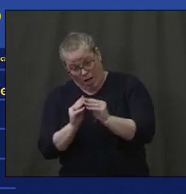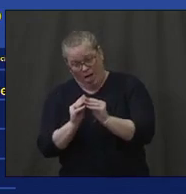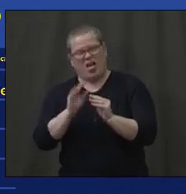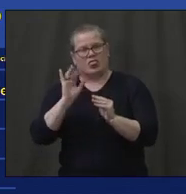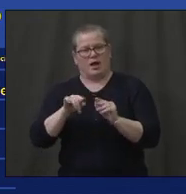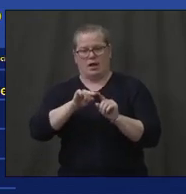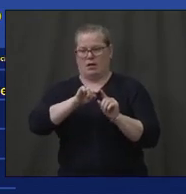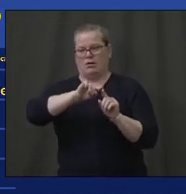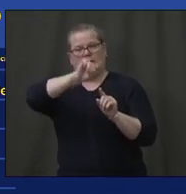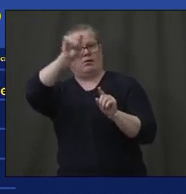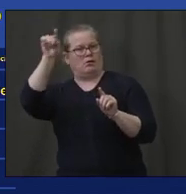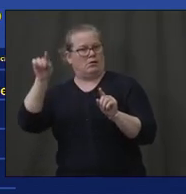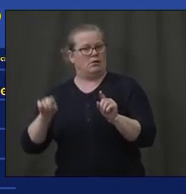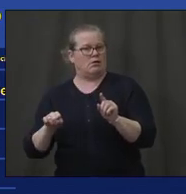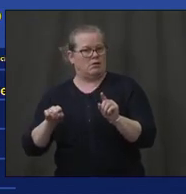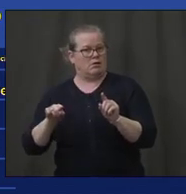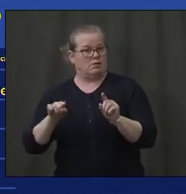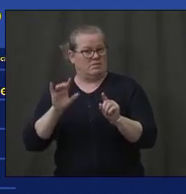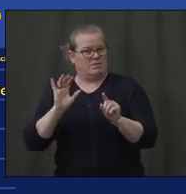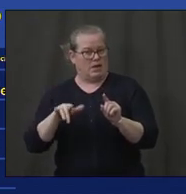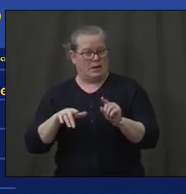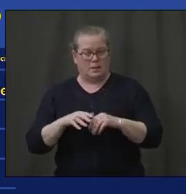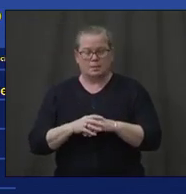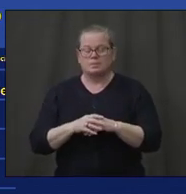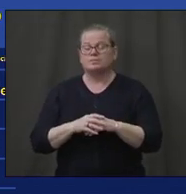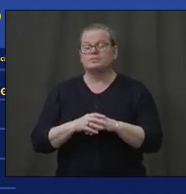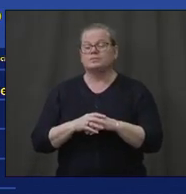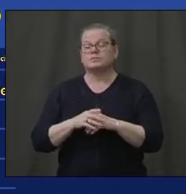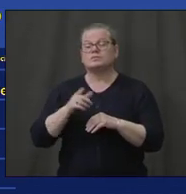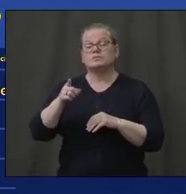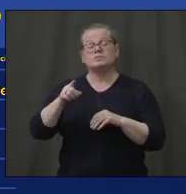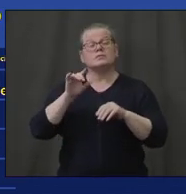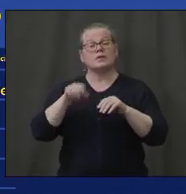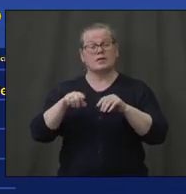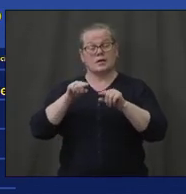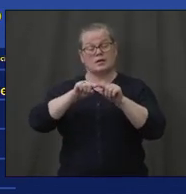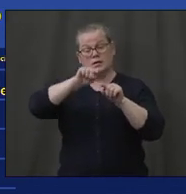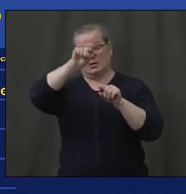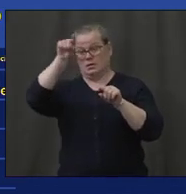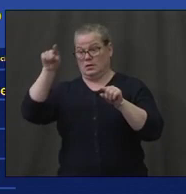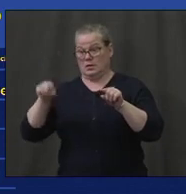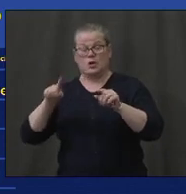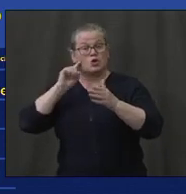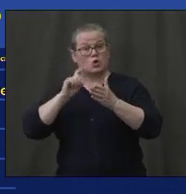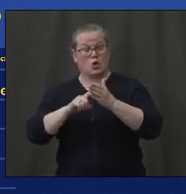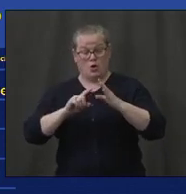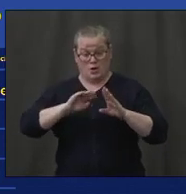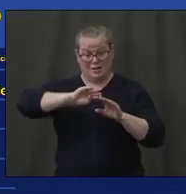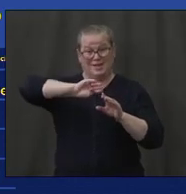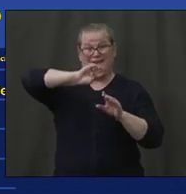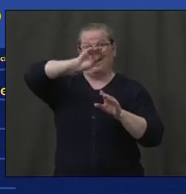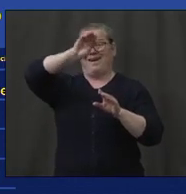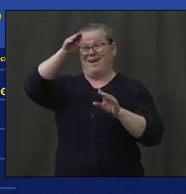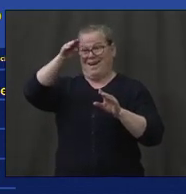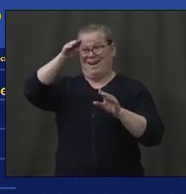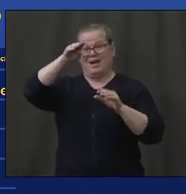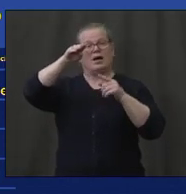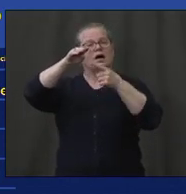to plan around. And you'll see in this slide that overall, at its peak, we may need a total